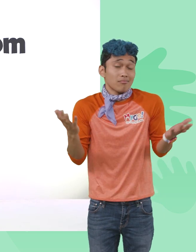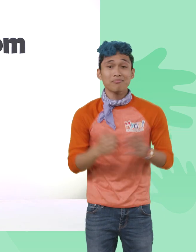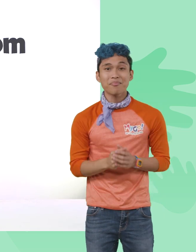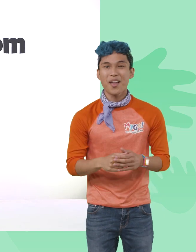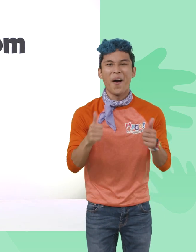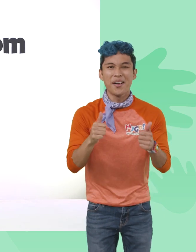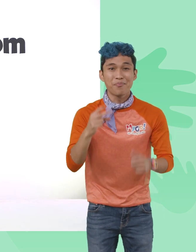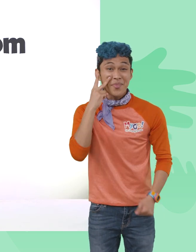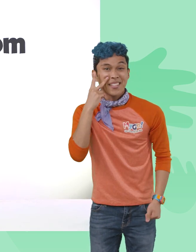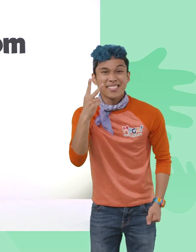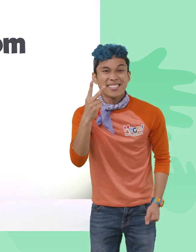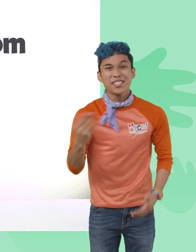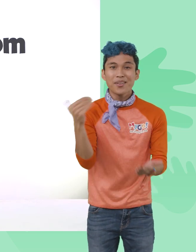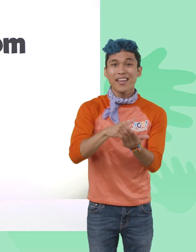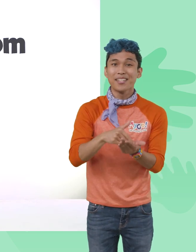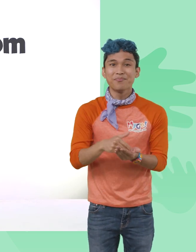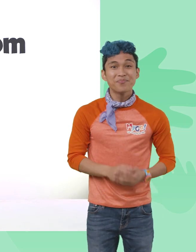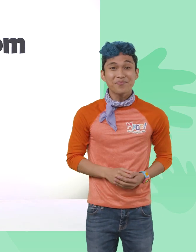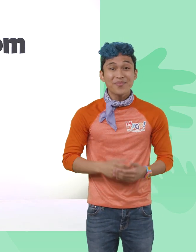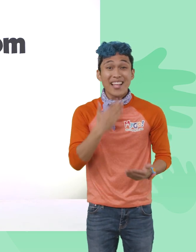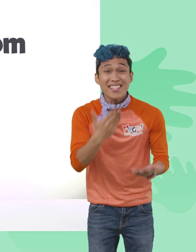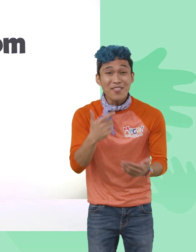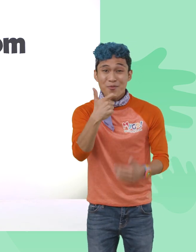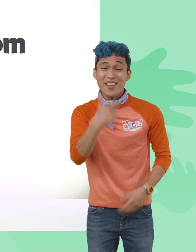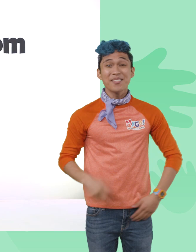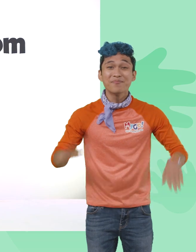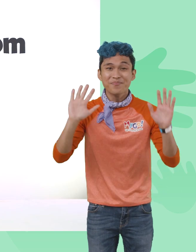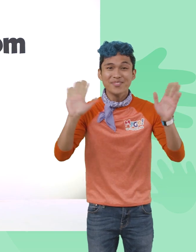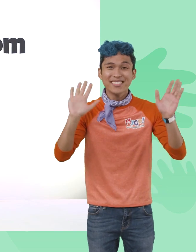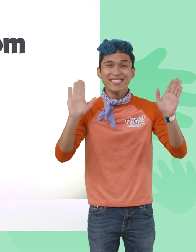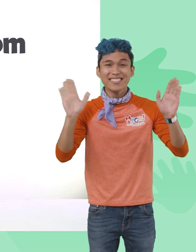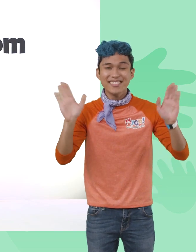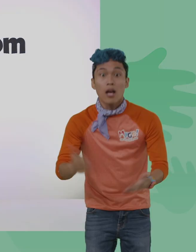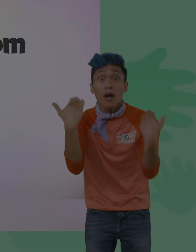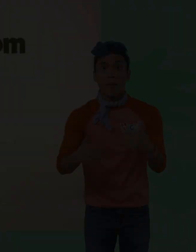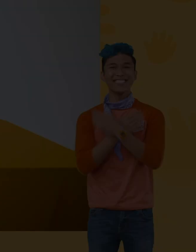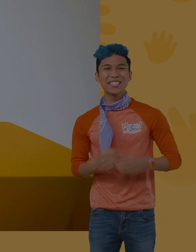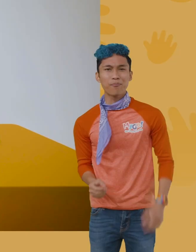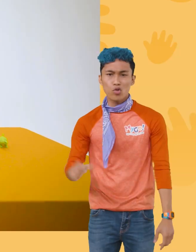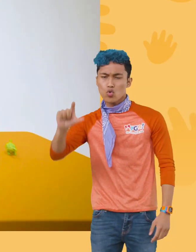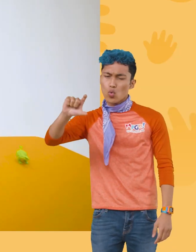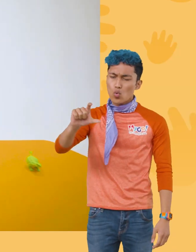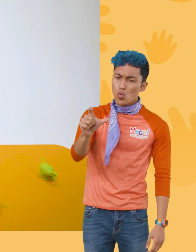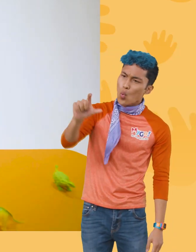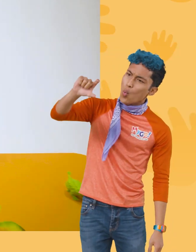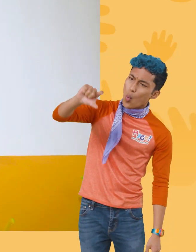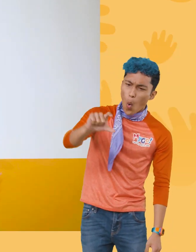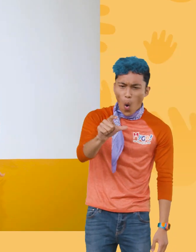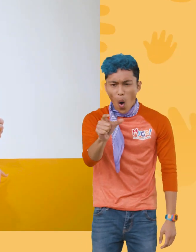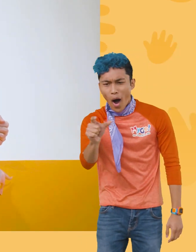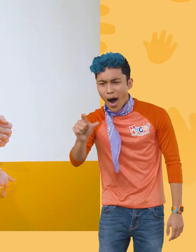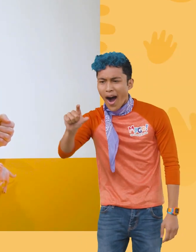knows? All right, well, see you again. Thanks for watching. Bye. Come.